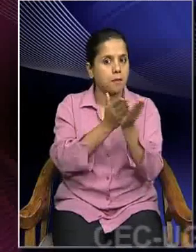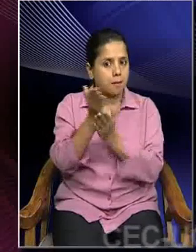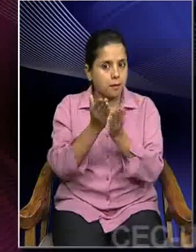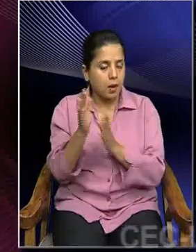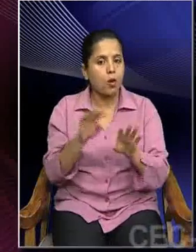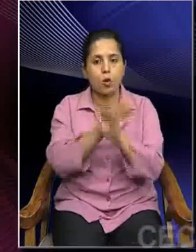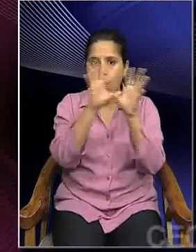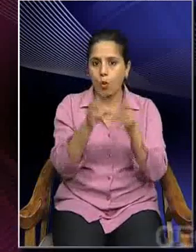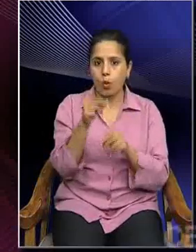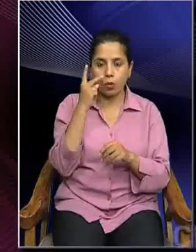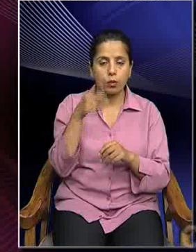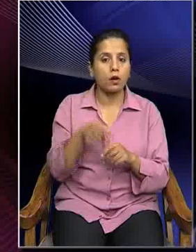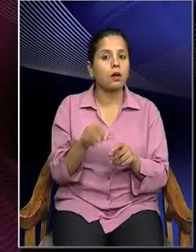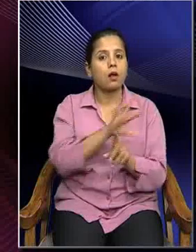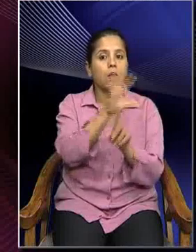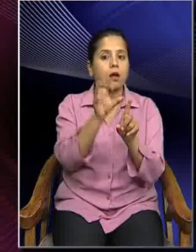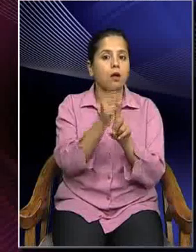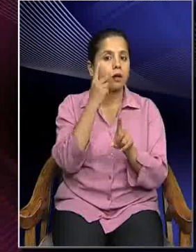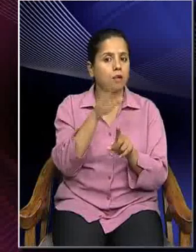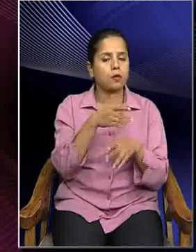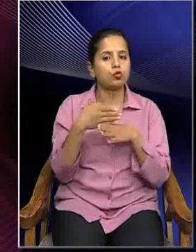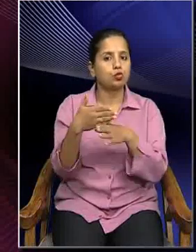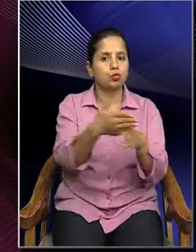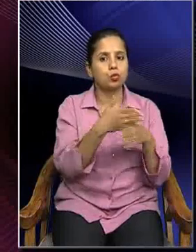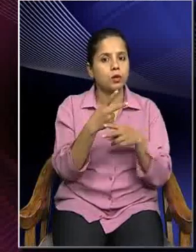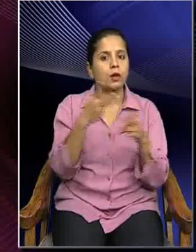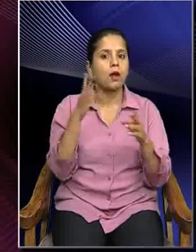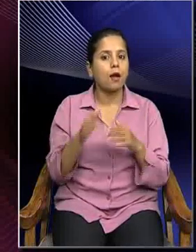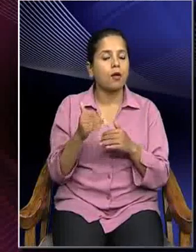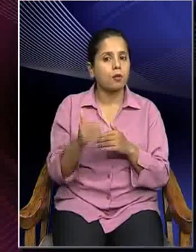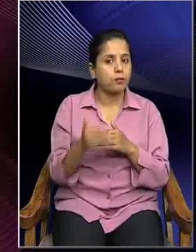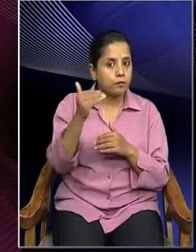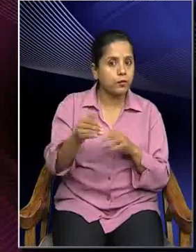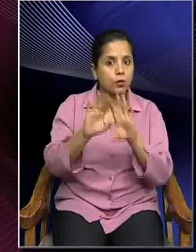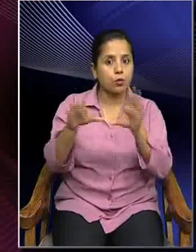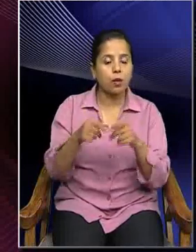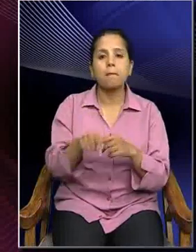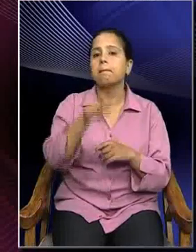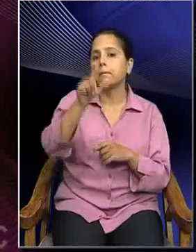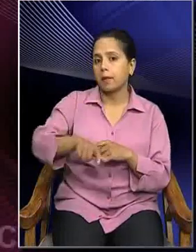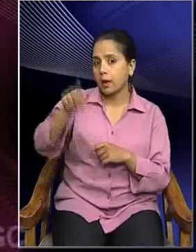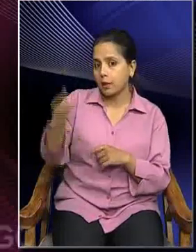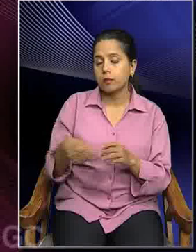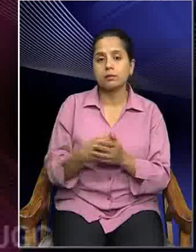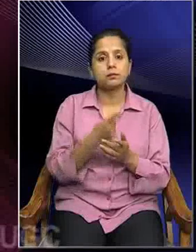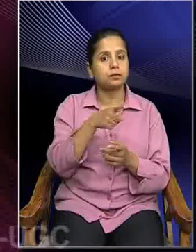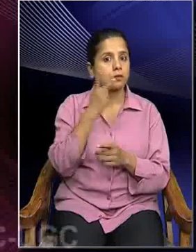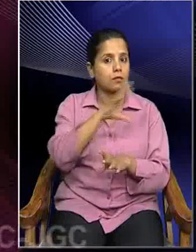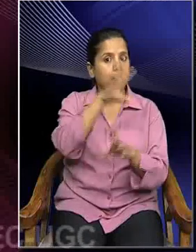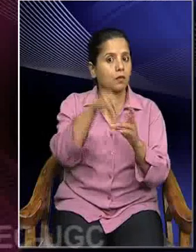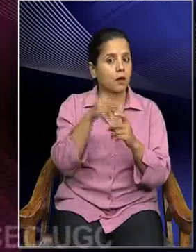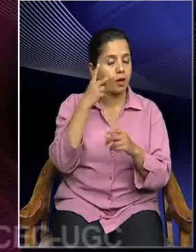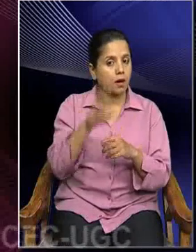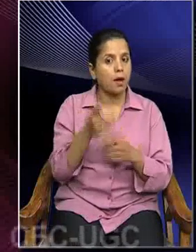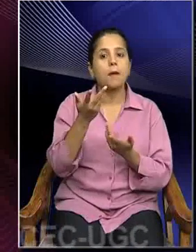whole. So culture is a shared characteristic of a group of people which encompasses place